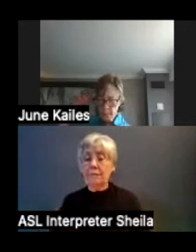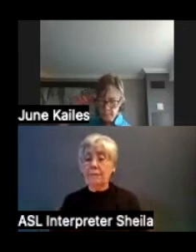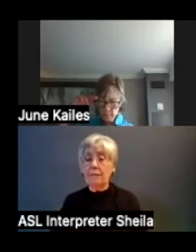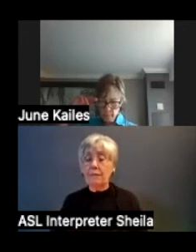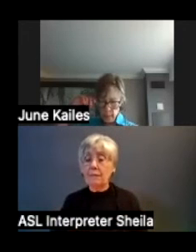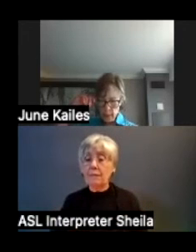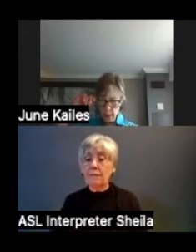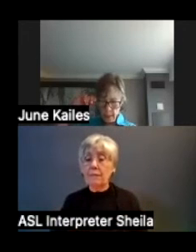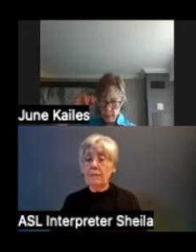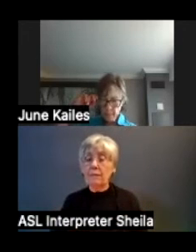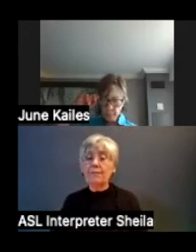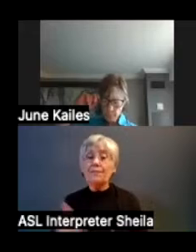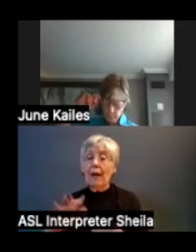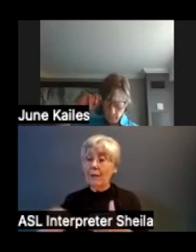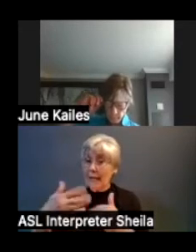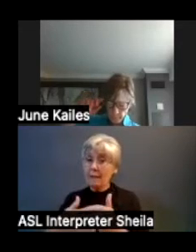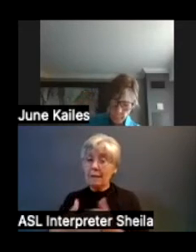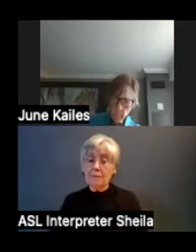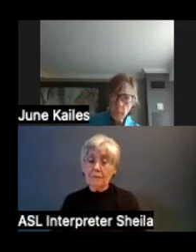So, next slide.